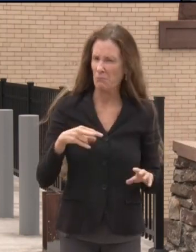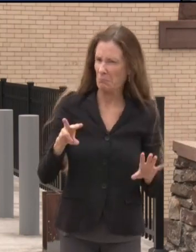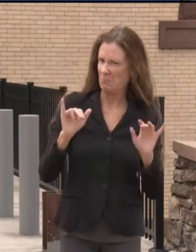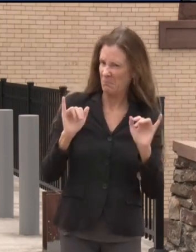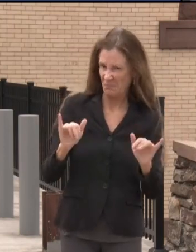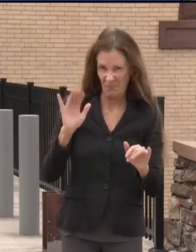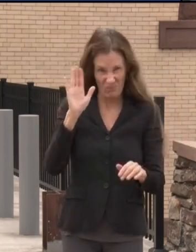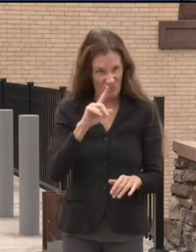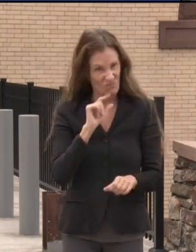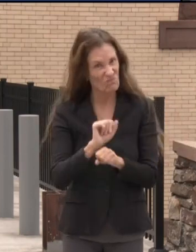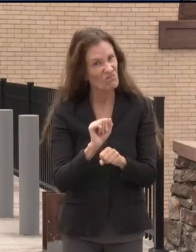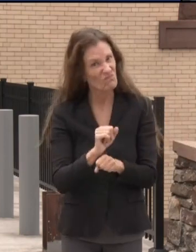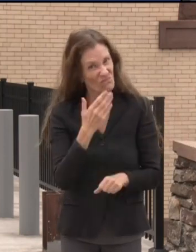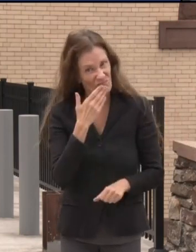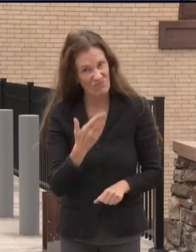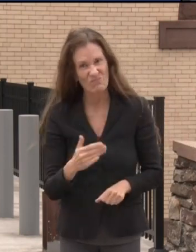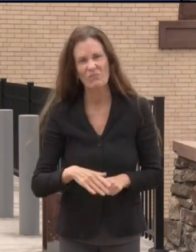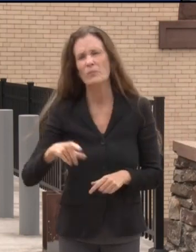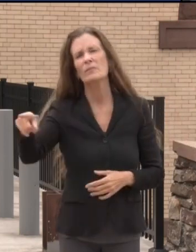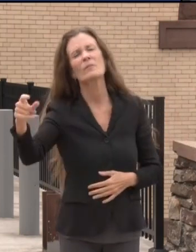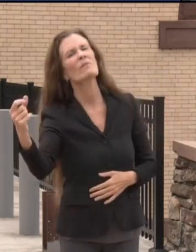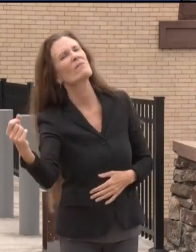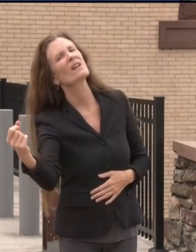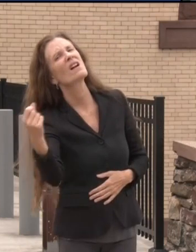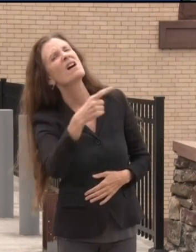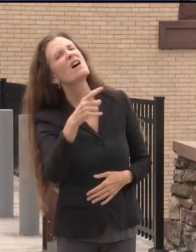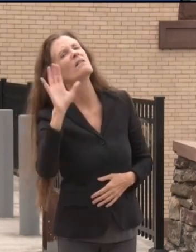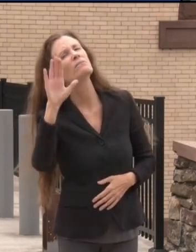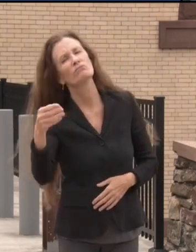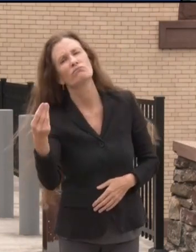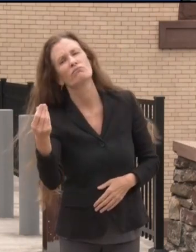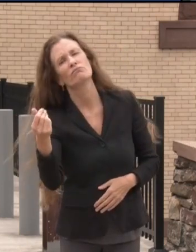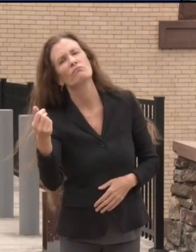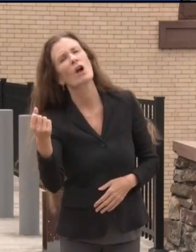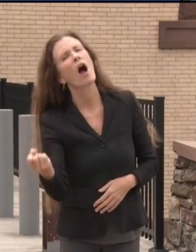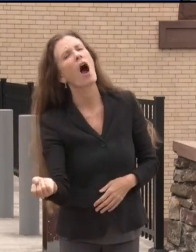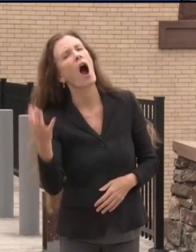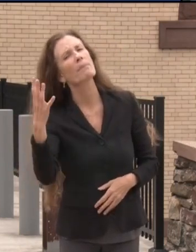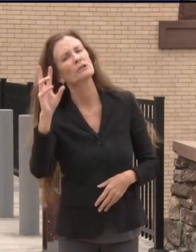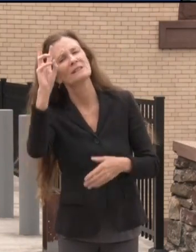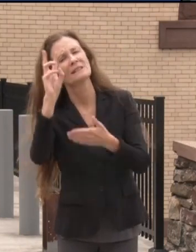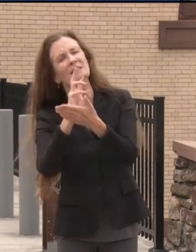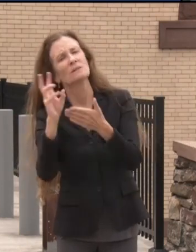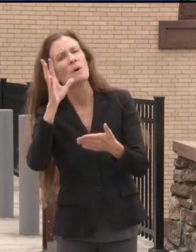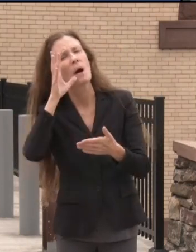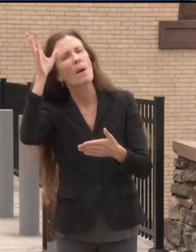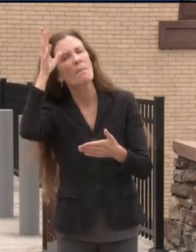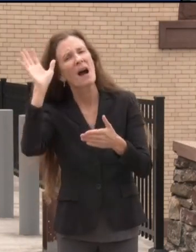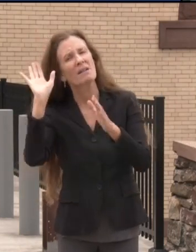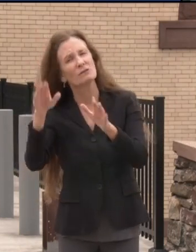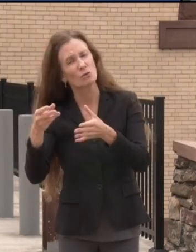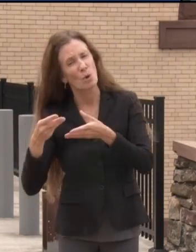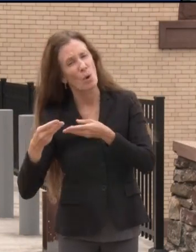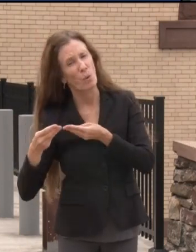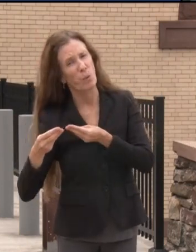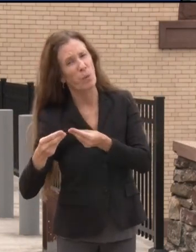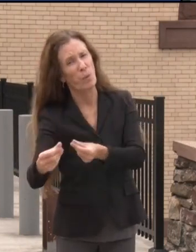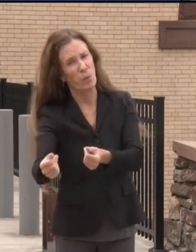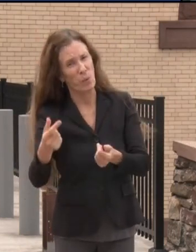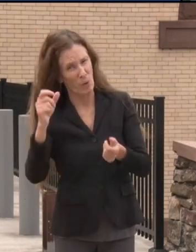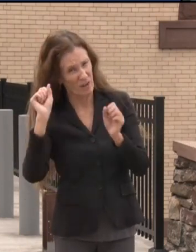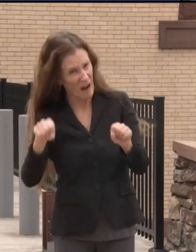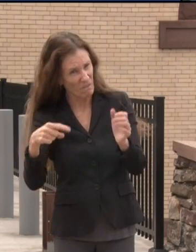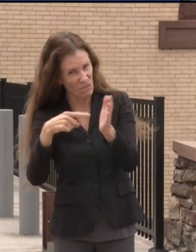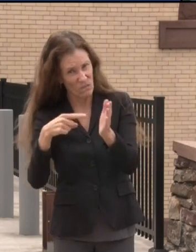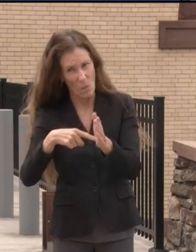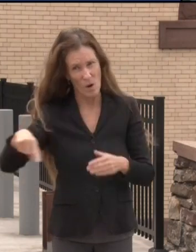6 weeks parental leave, and in a pandemic, can the state afford it? Yeah, it's interesting. Right now, if